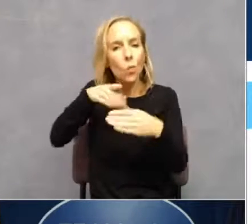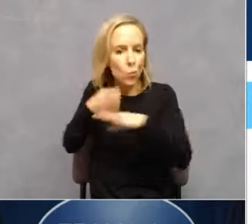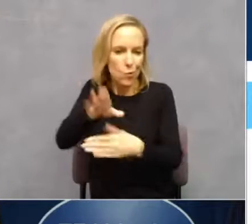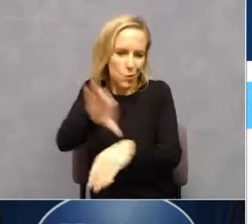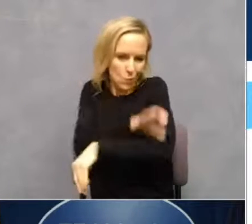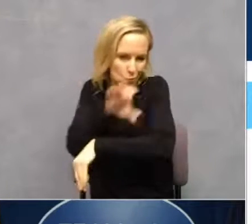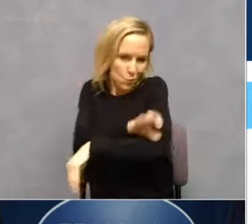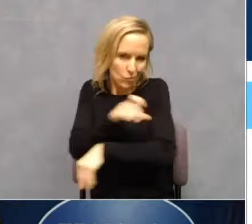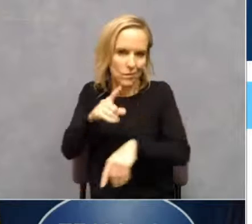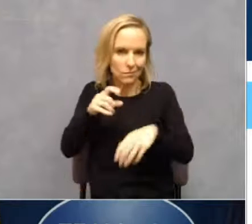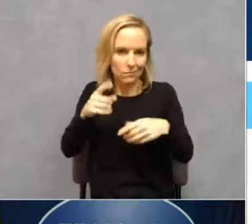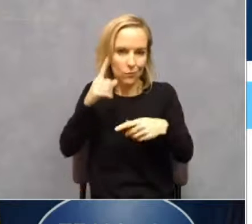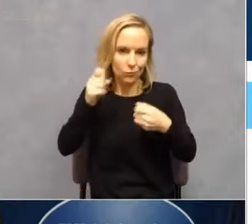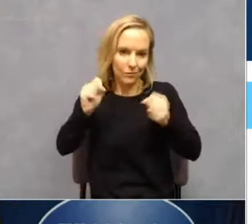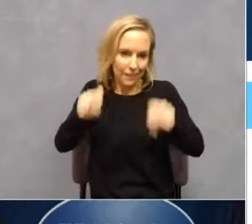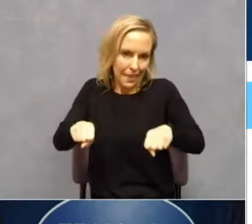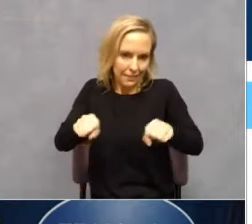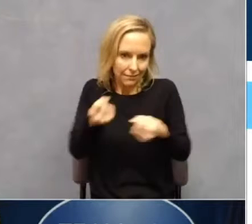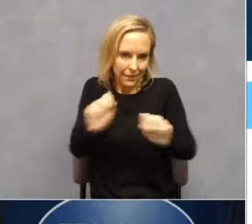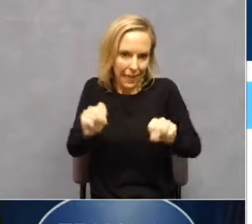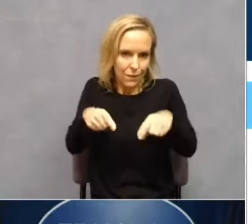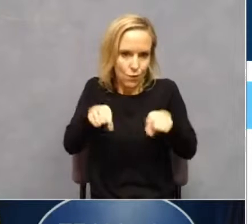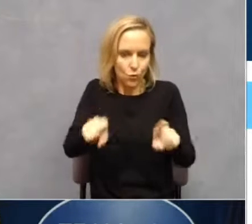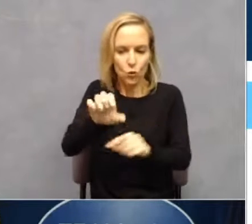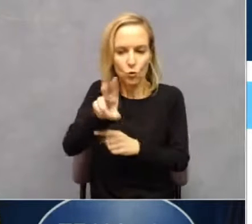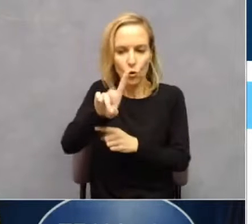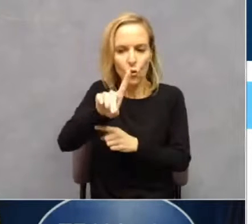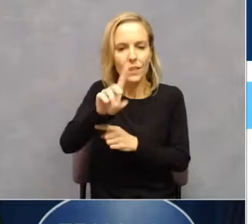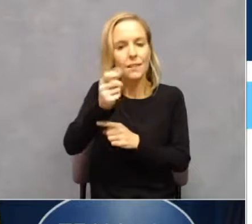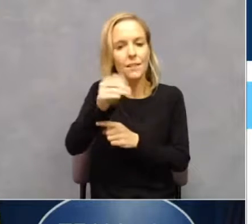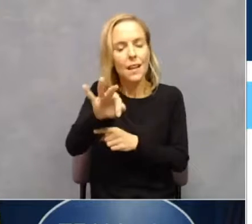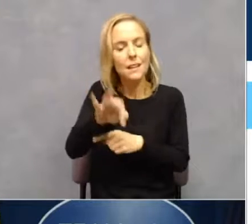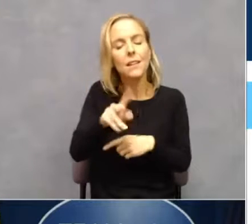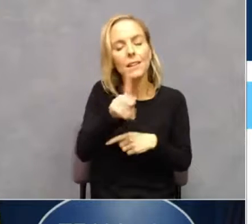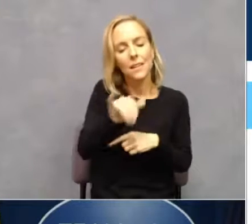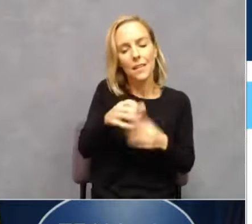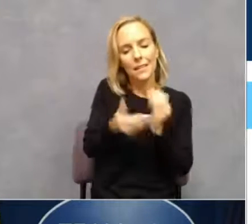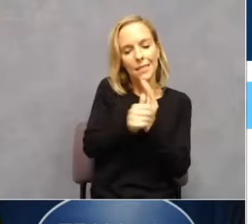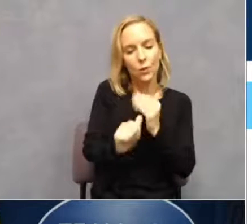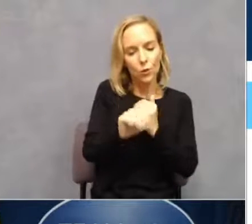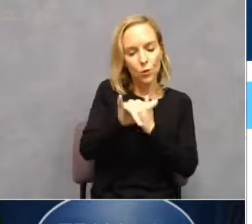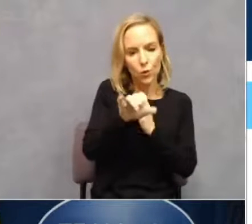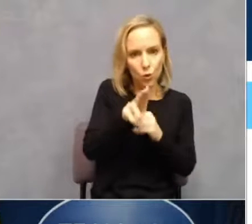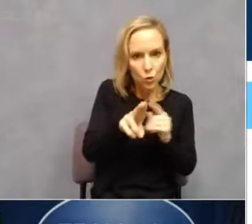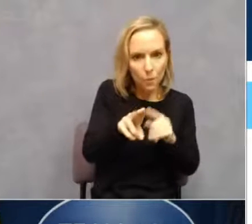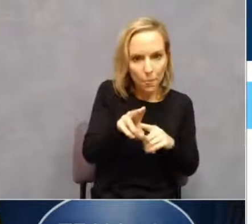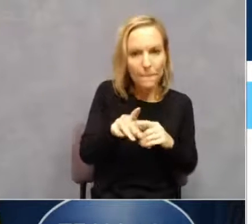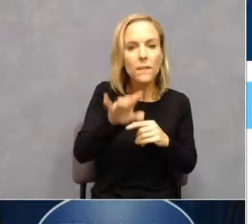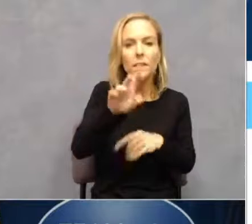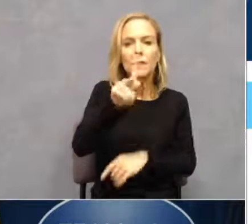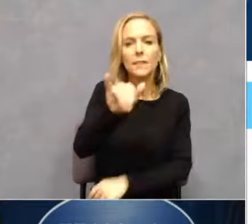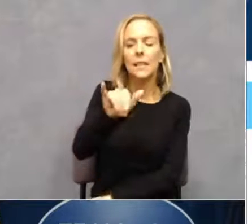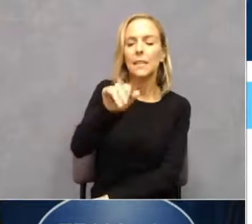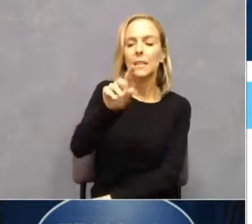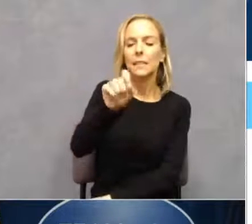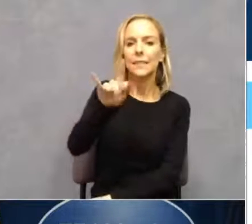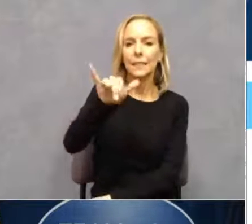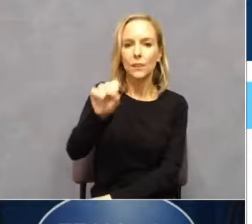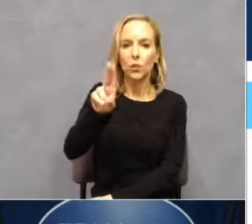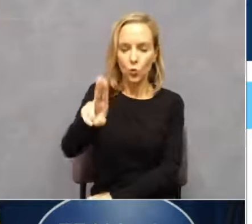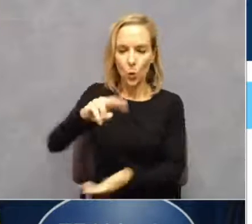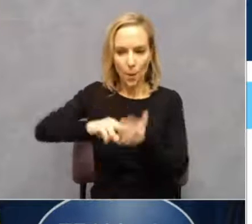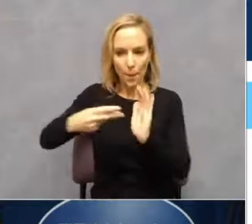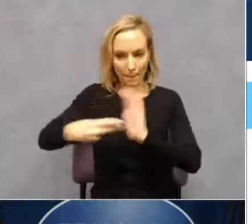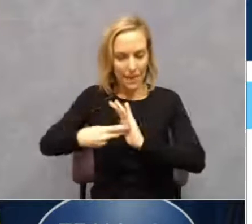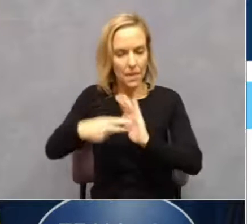from COVID-19. Through Kentucky Skills U, Kentuckians seeking to become college and career ready have direct access